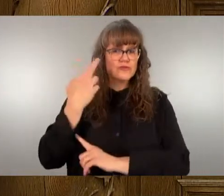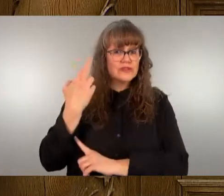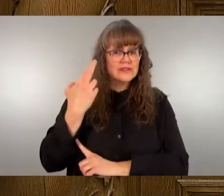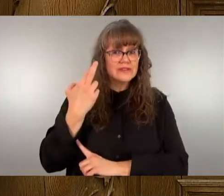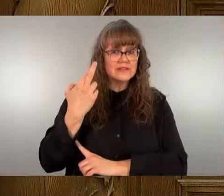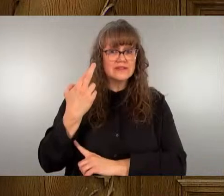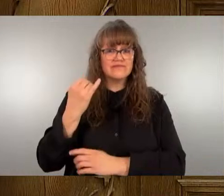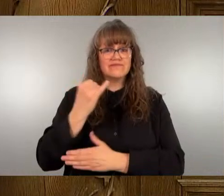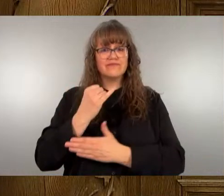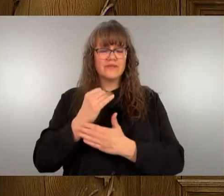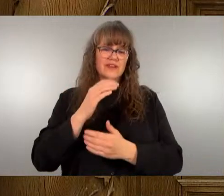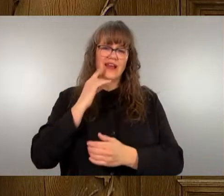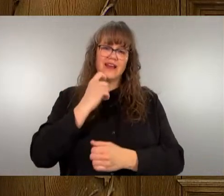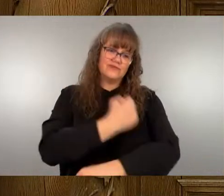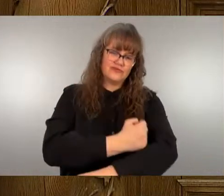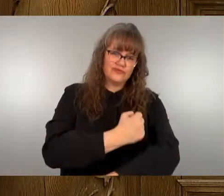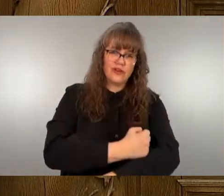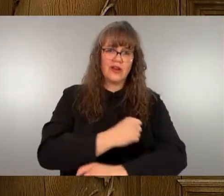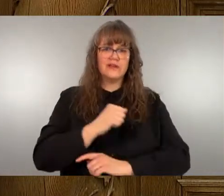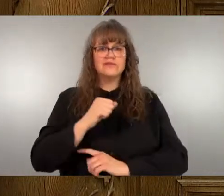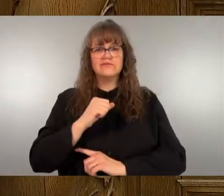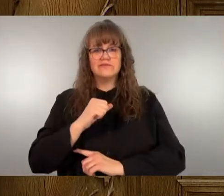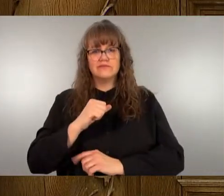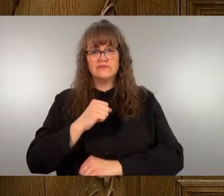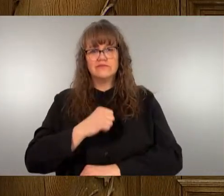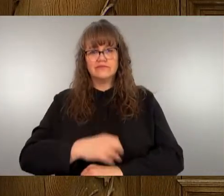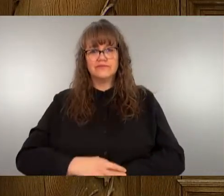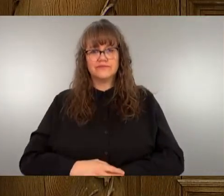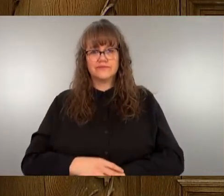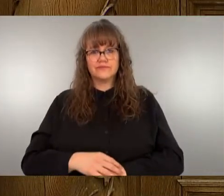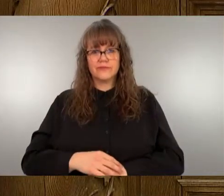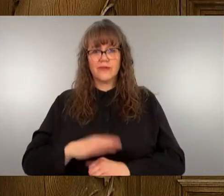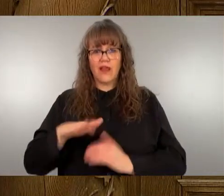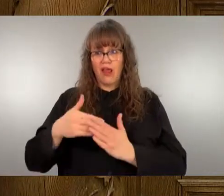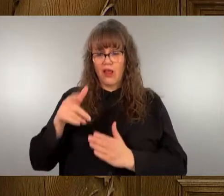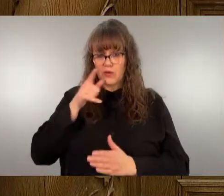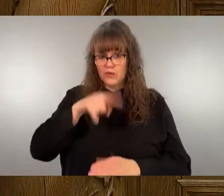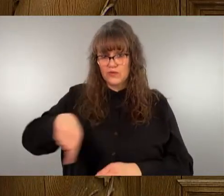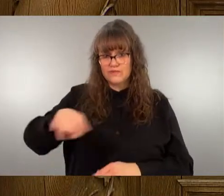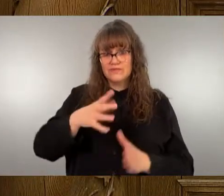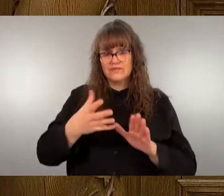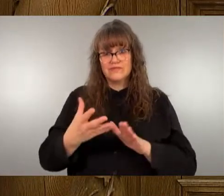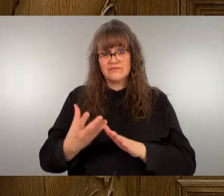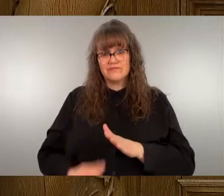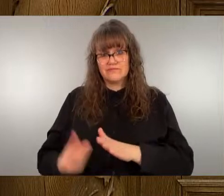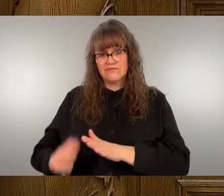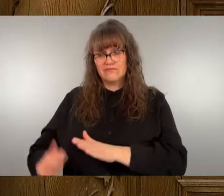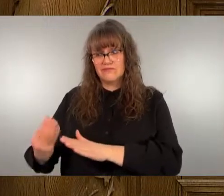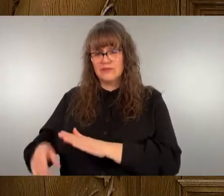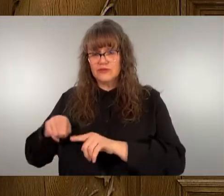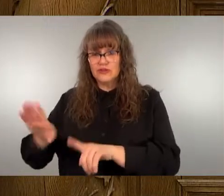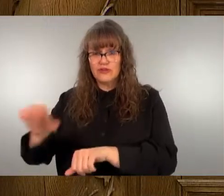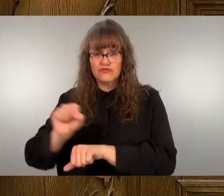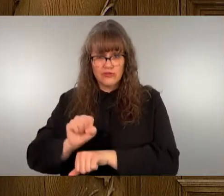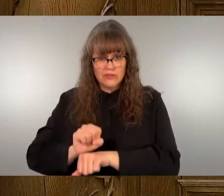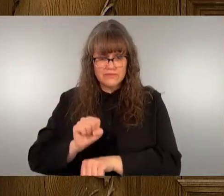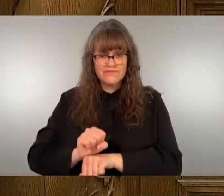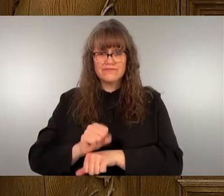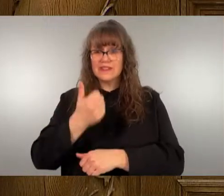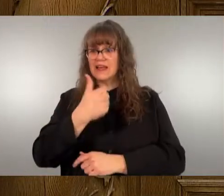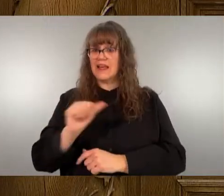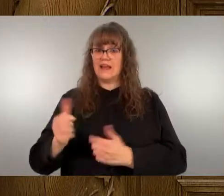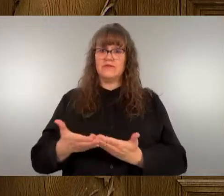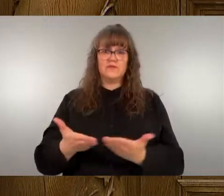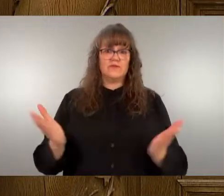who lost loved ones over the past year, we extend our sympathies and condolences. We acknowledge and